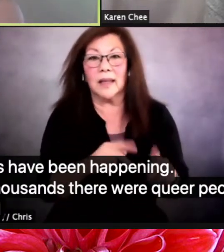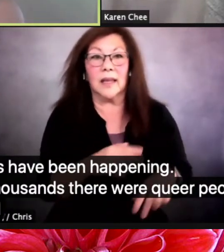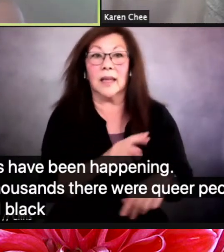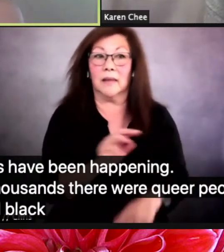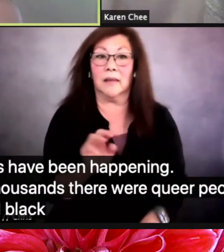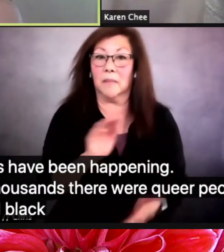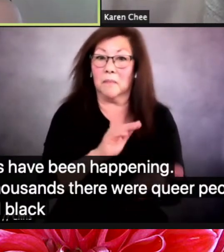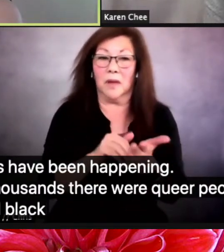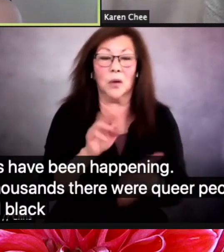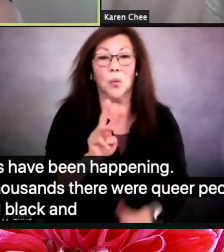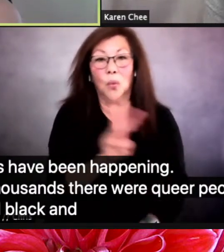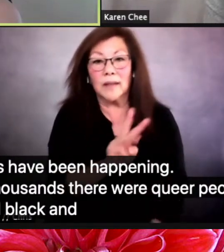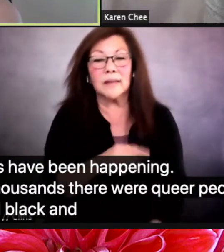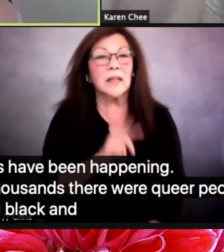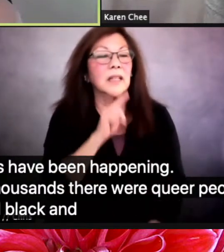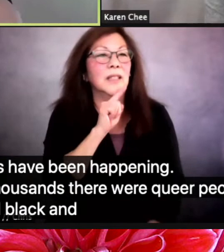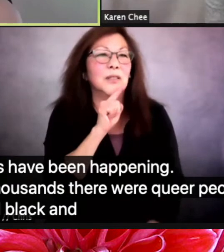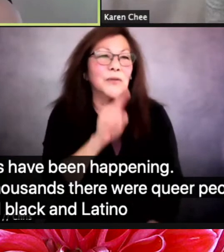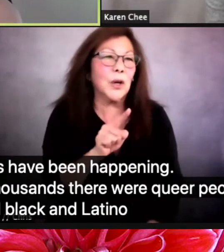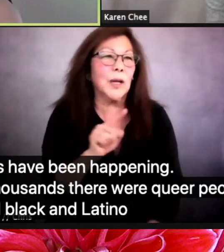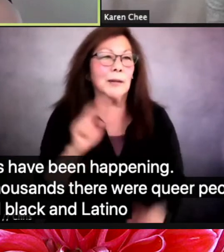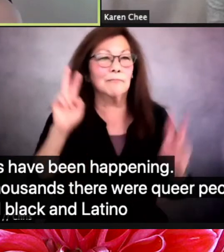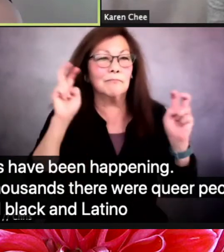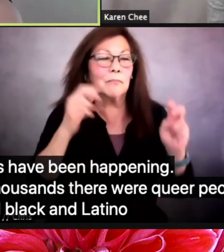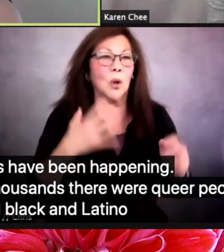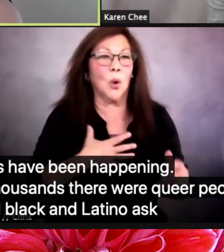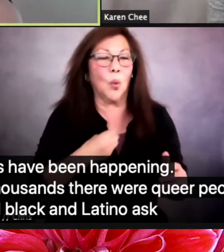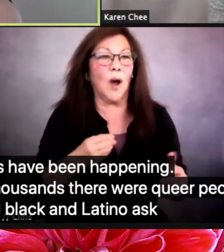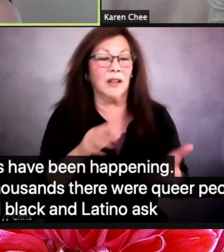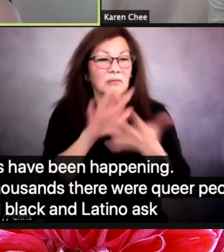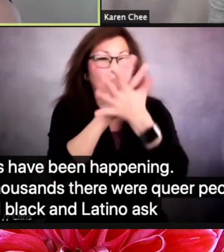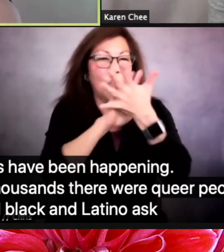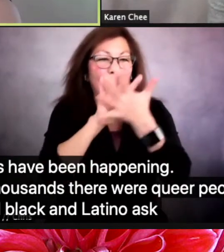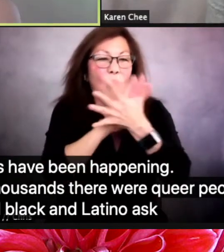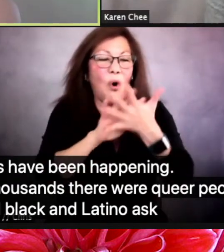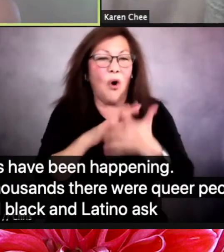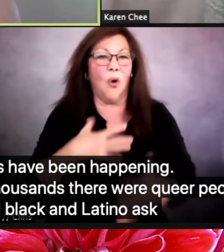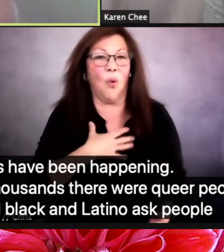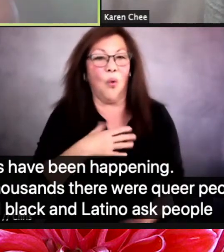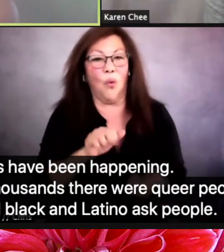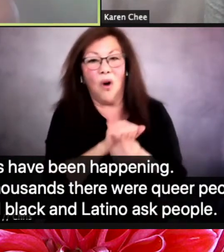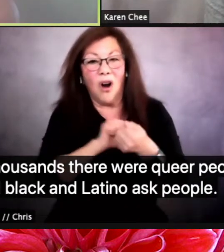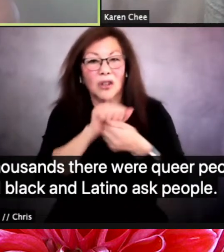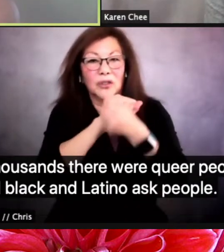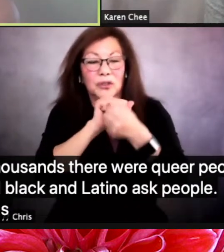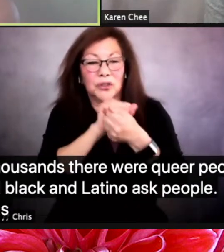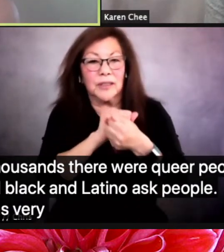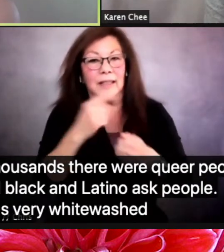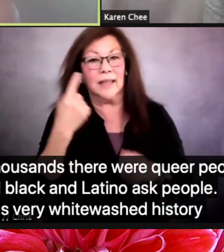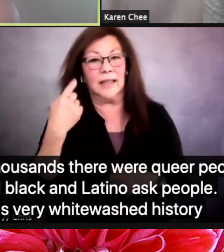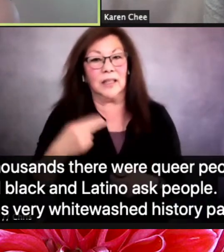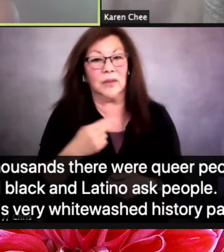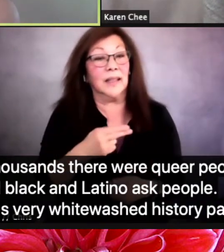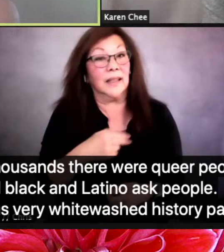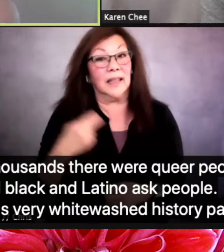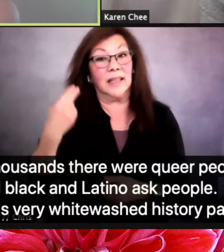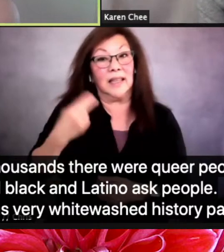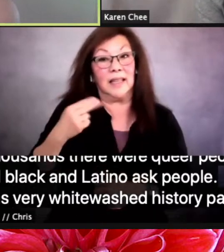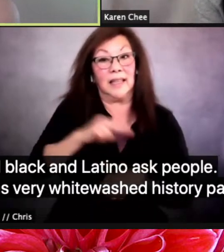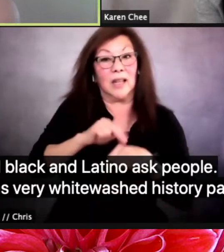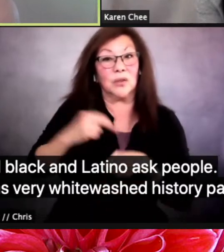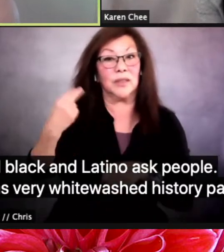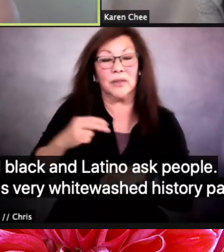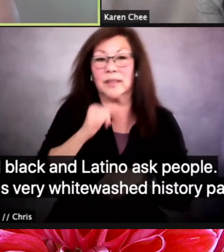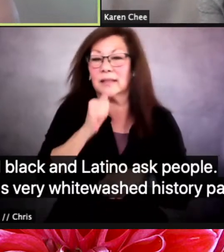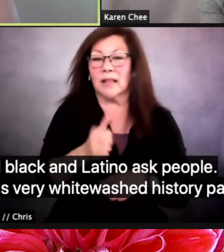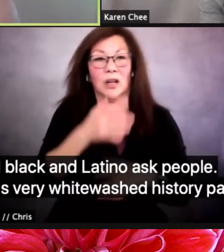very whitewashed history that's been passed down to us. Recorded history is not necessarily a trustworthy history, especially not in a country that